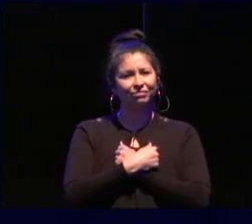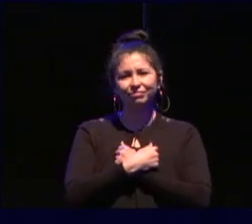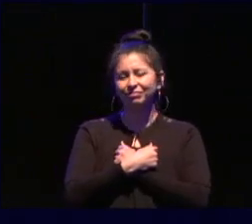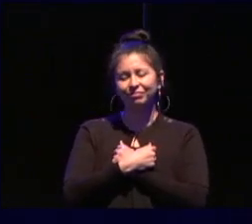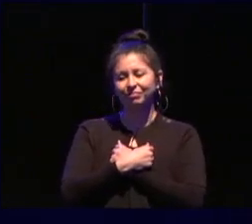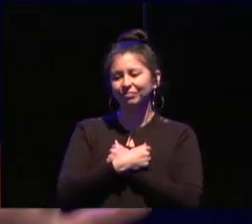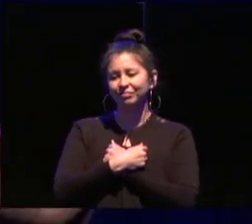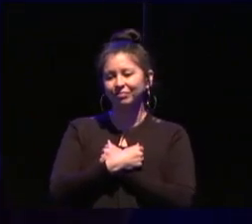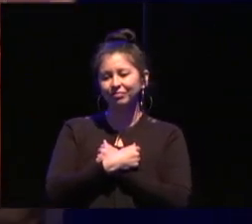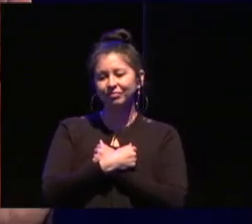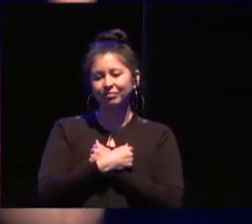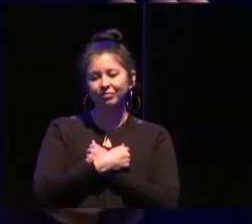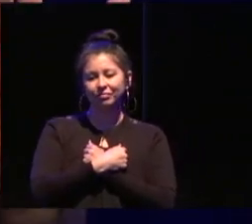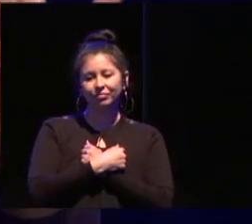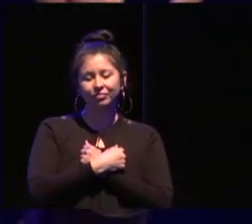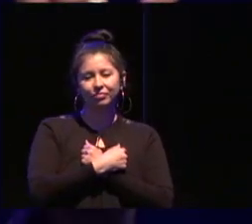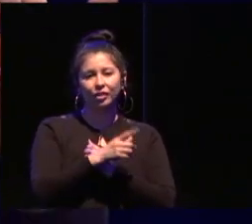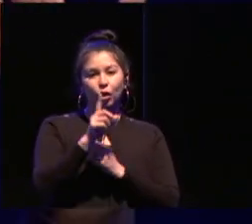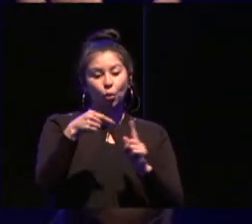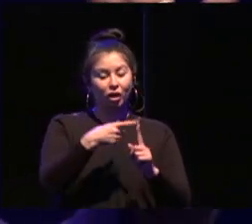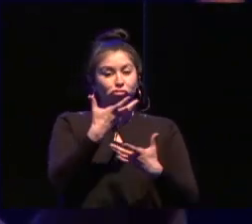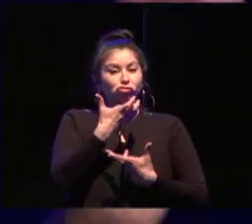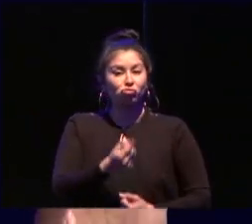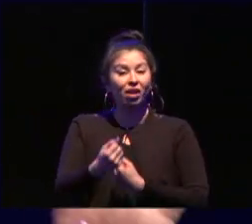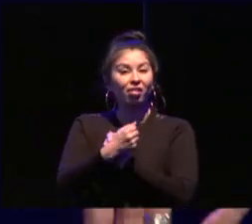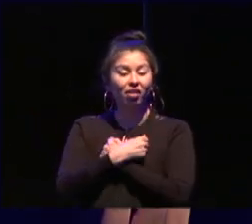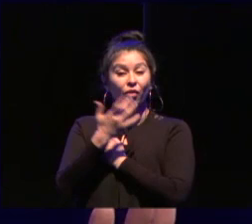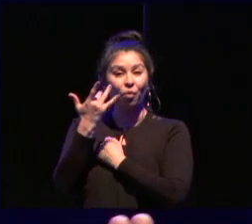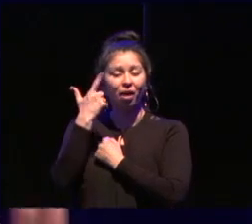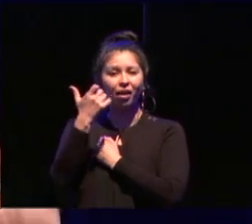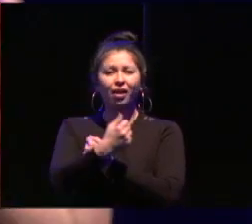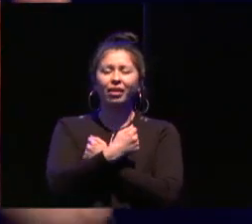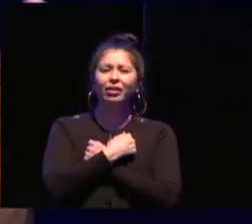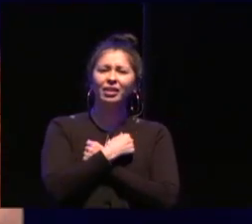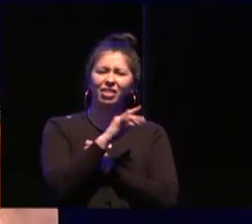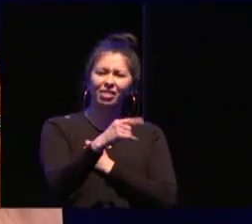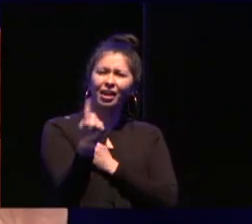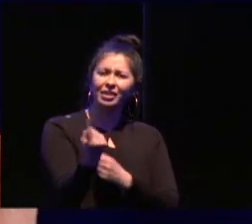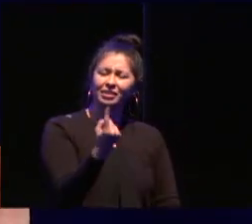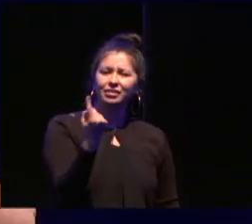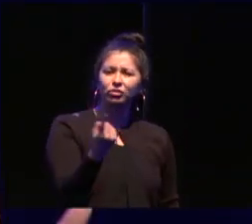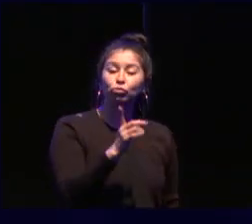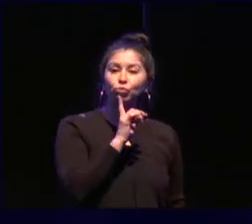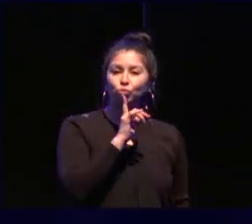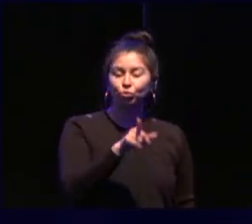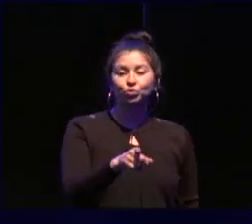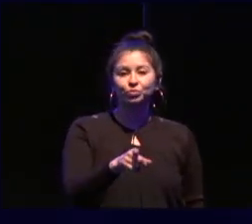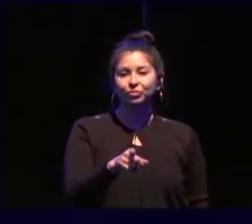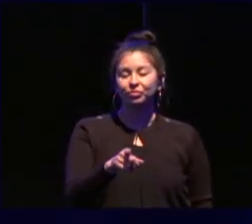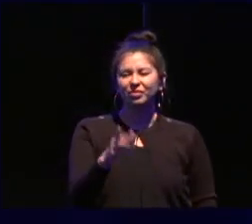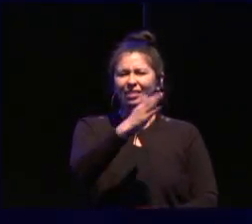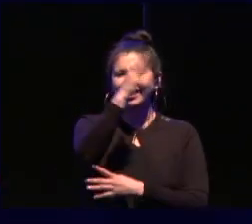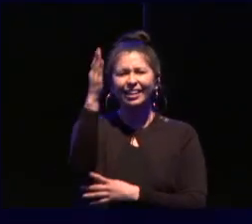loses when one trusts love, 'cause love is something that